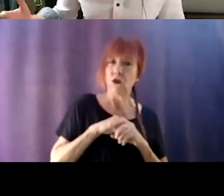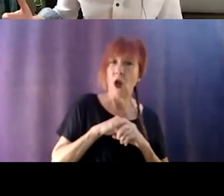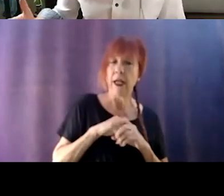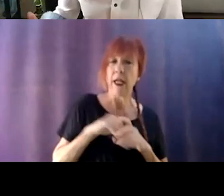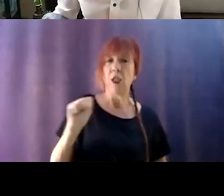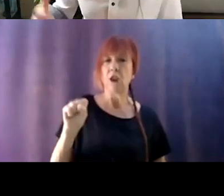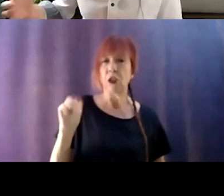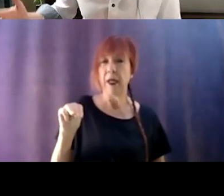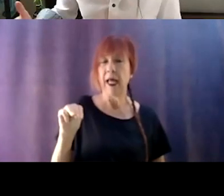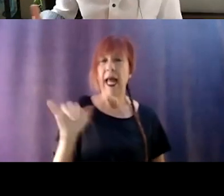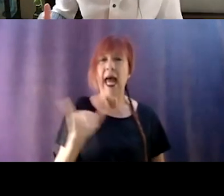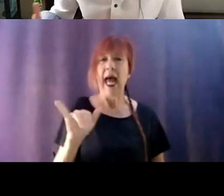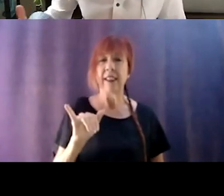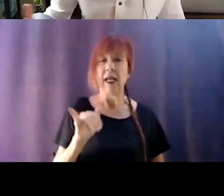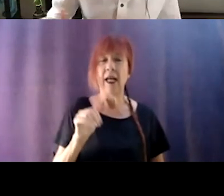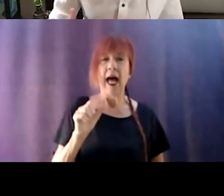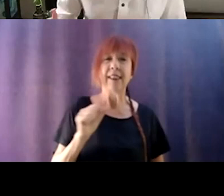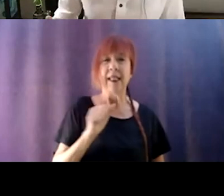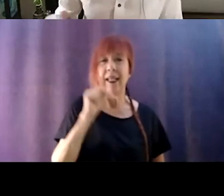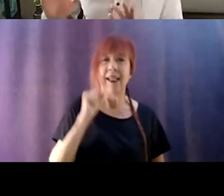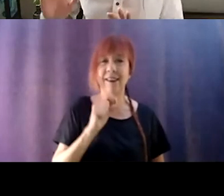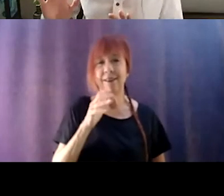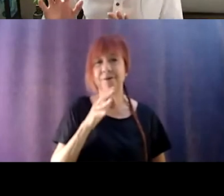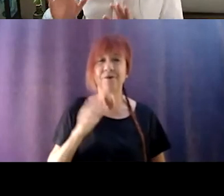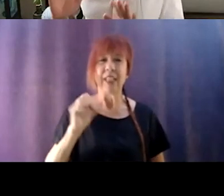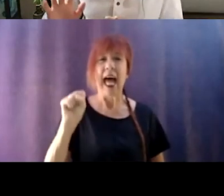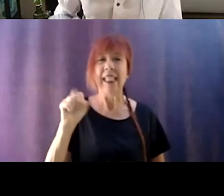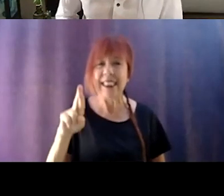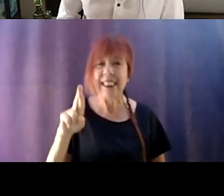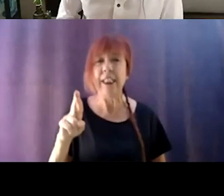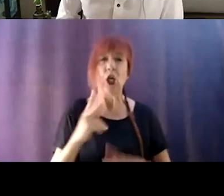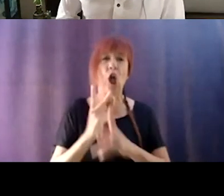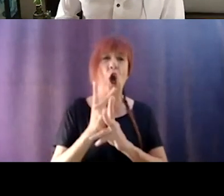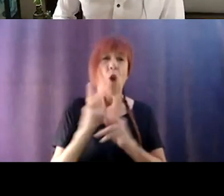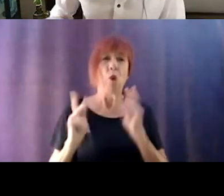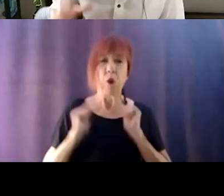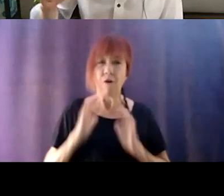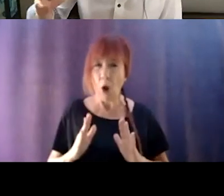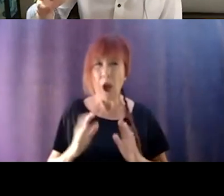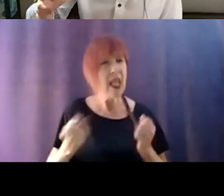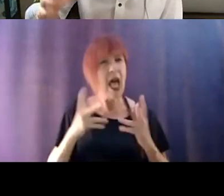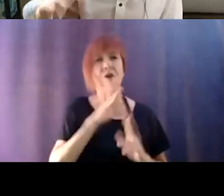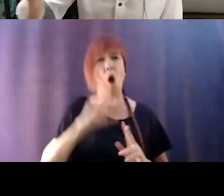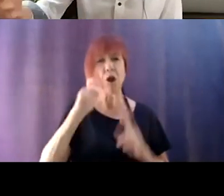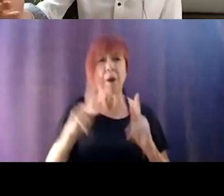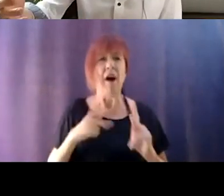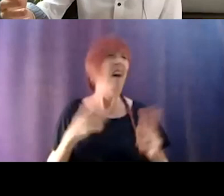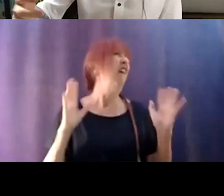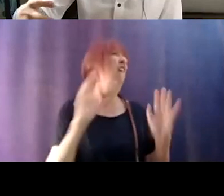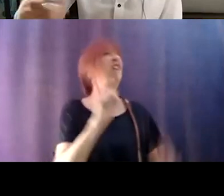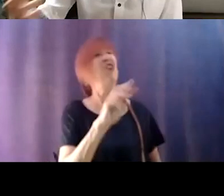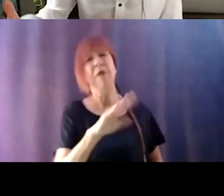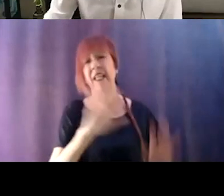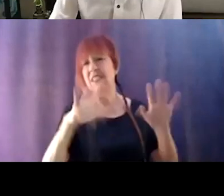senior performer. We have a lot of older members who say, oh, social media, there's no way, there's no space for me. And how do you navigate